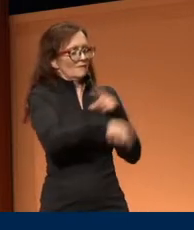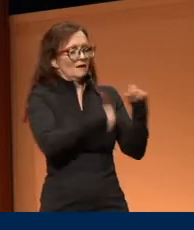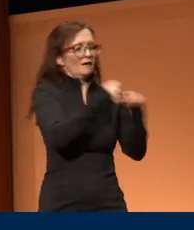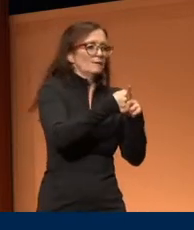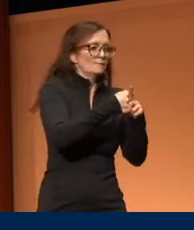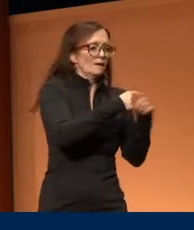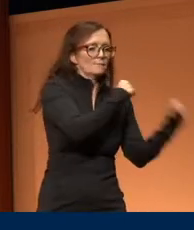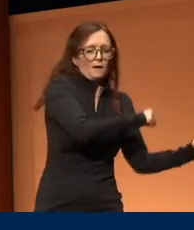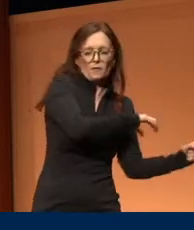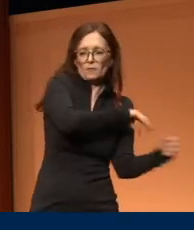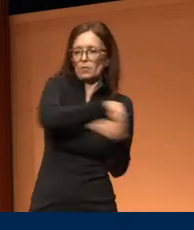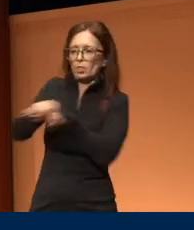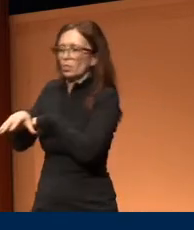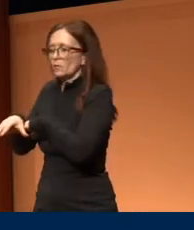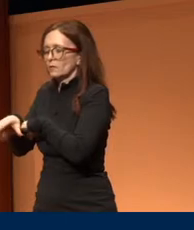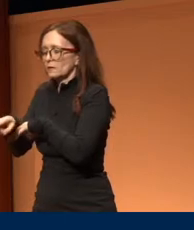power.